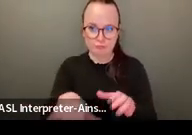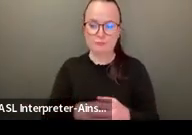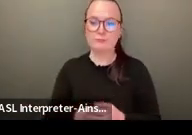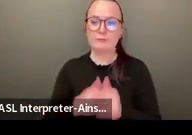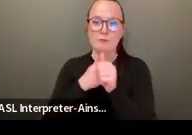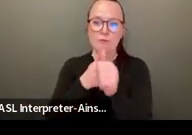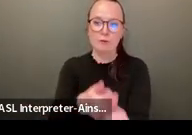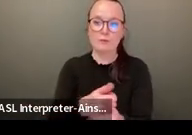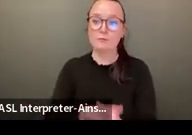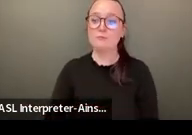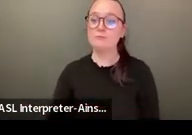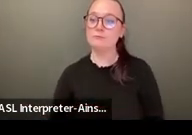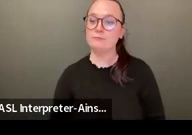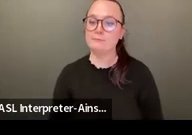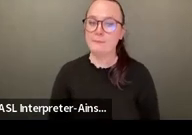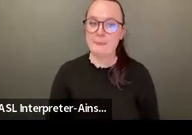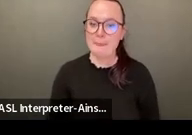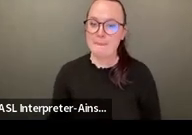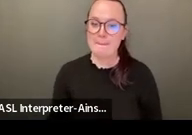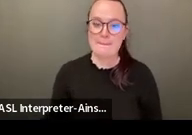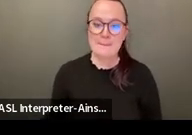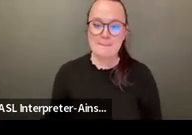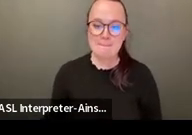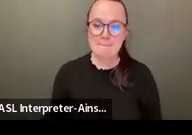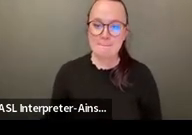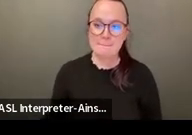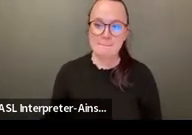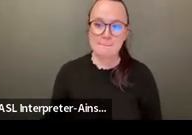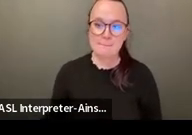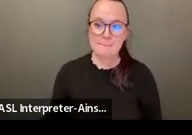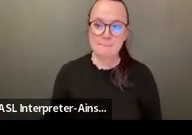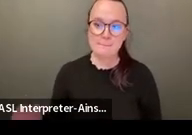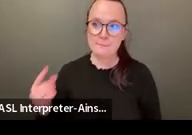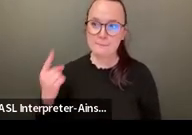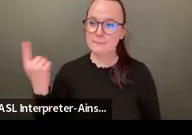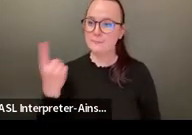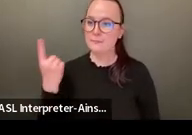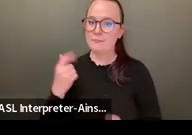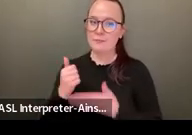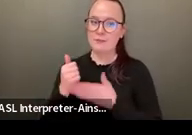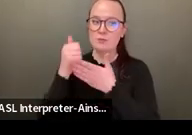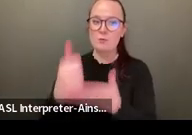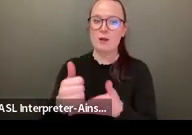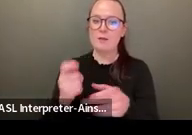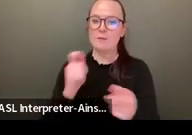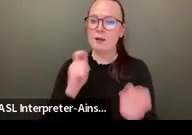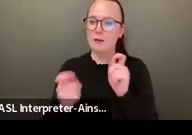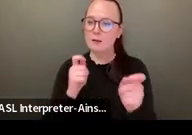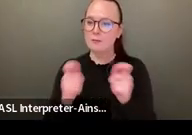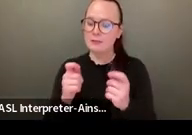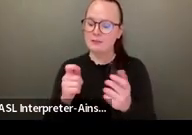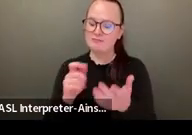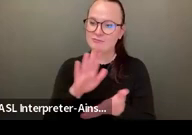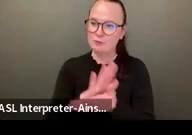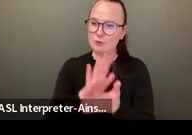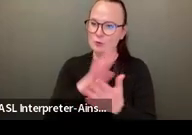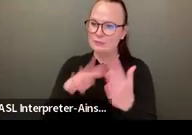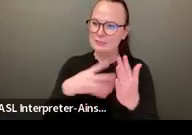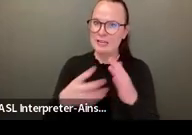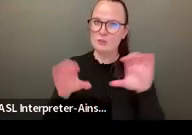one way to help accommodate those block schedules or those funky school schedules is